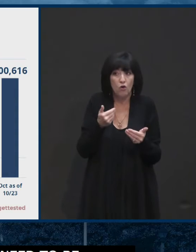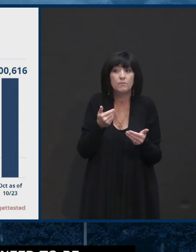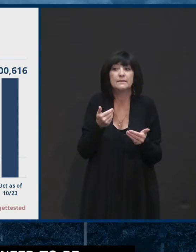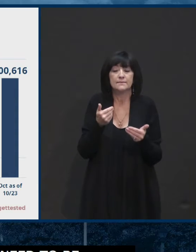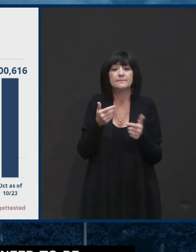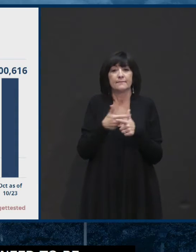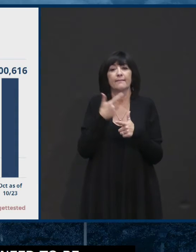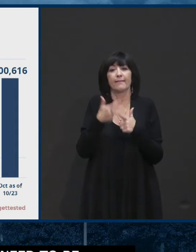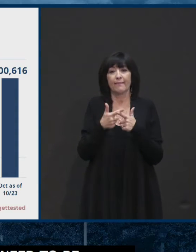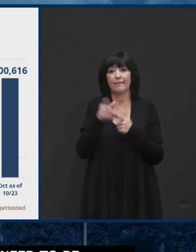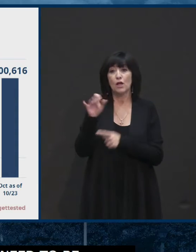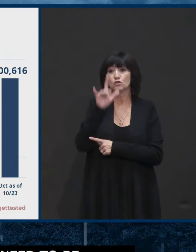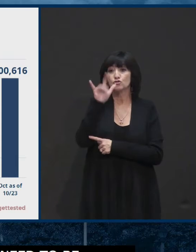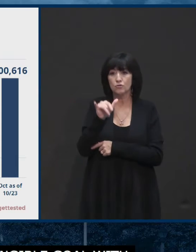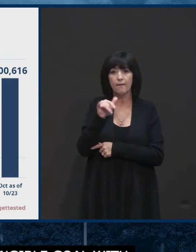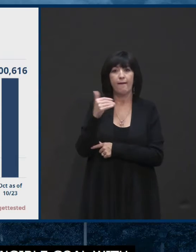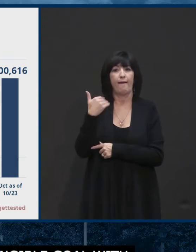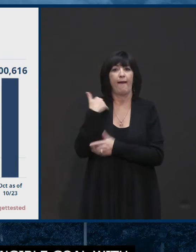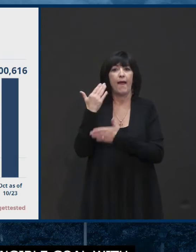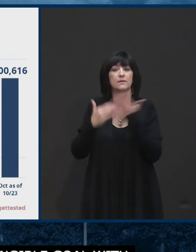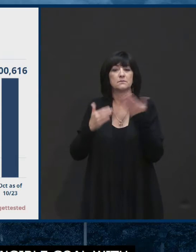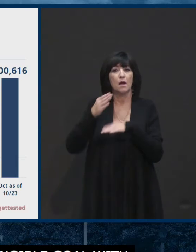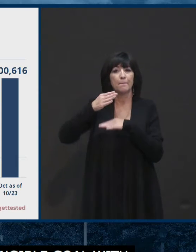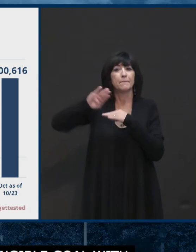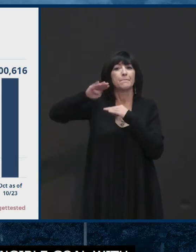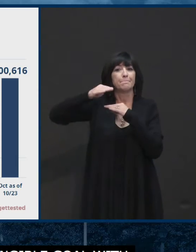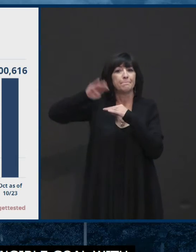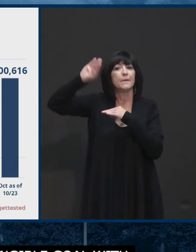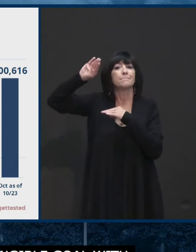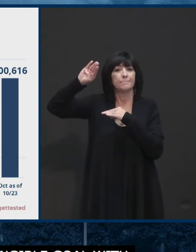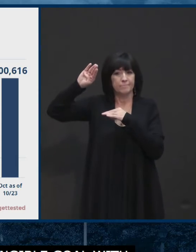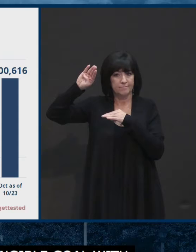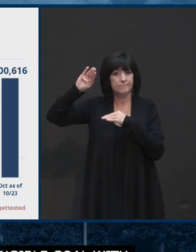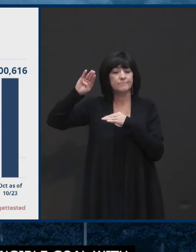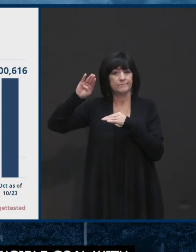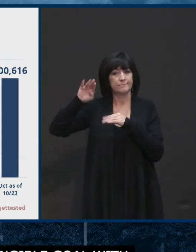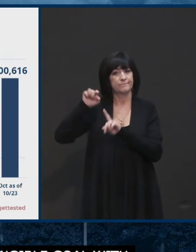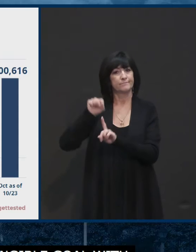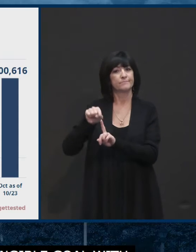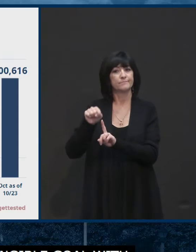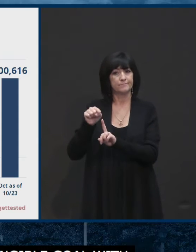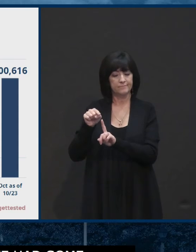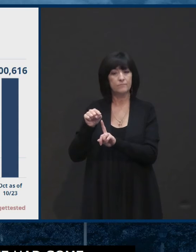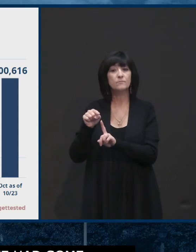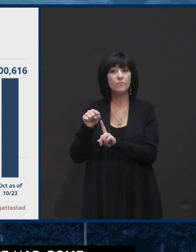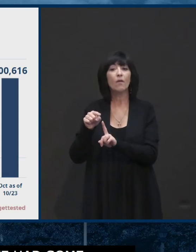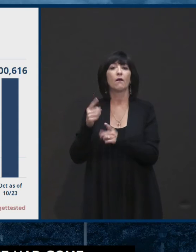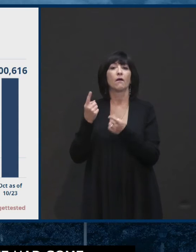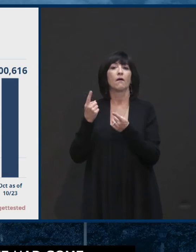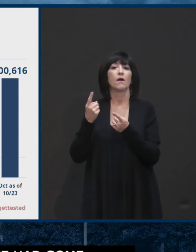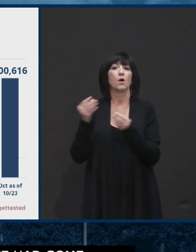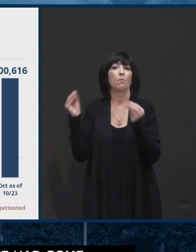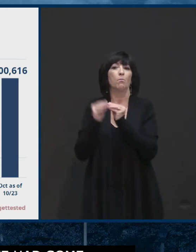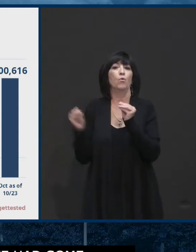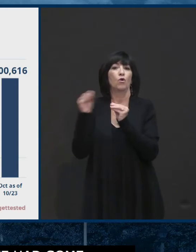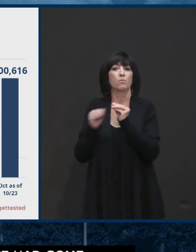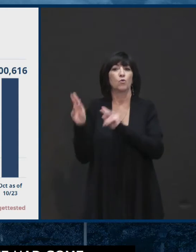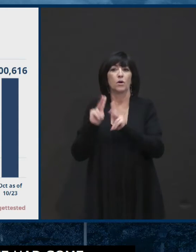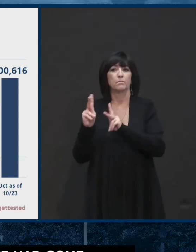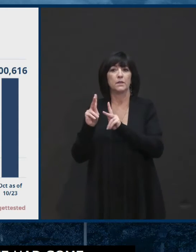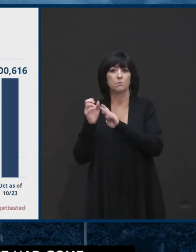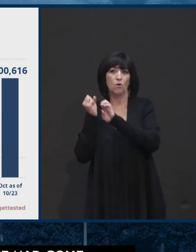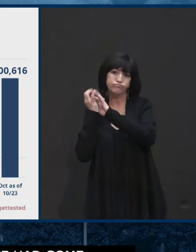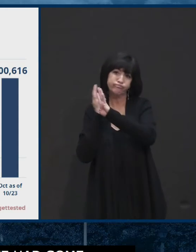at the beach, helped us get some sites that might have been underperforming, moving up a little bit. So that was our high water mark,